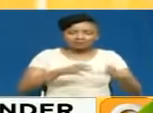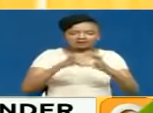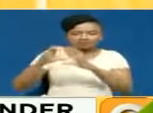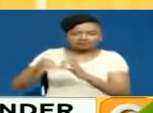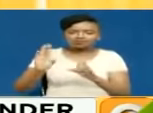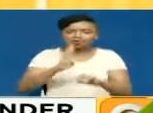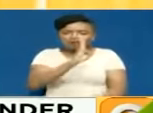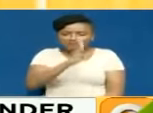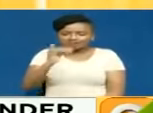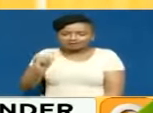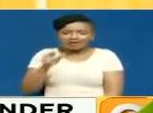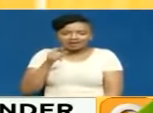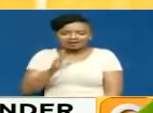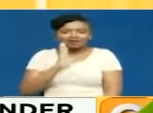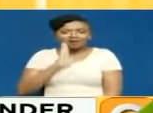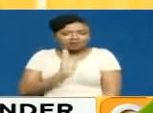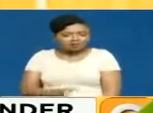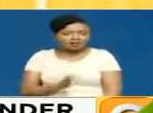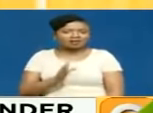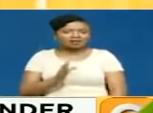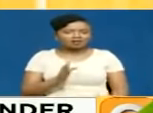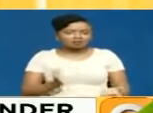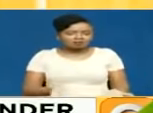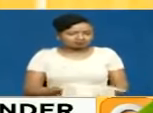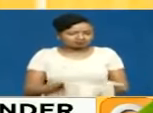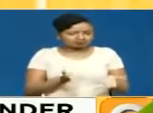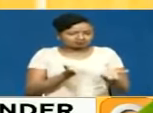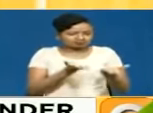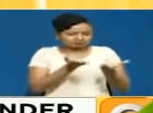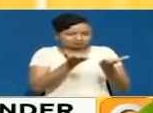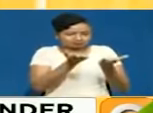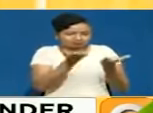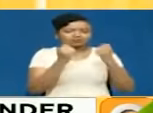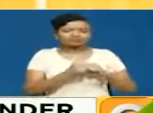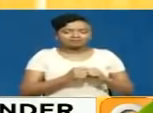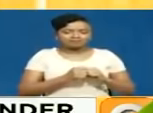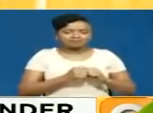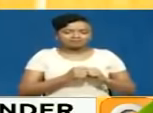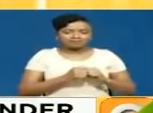to install the imperial presidency